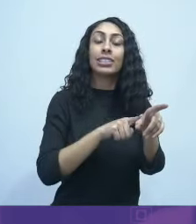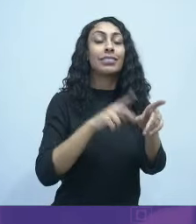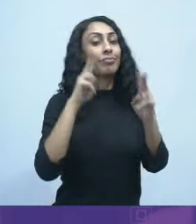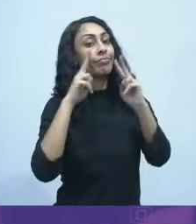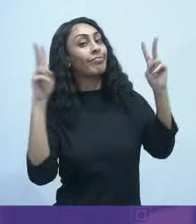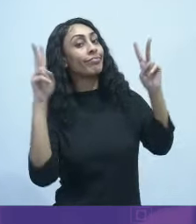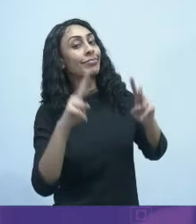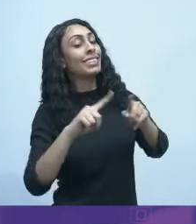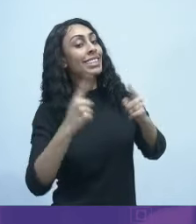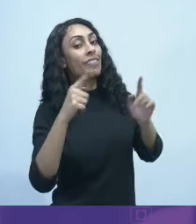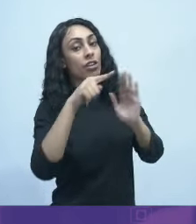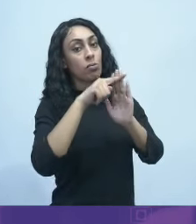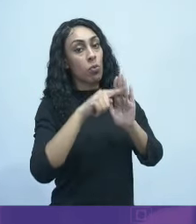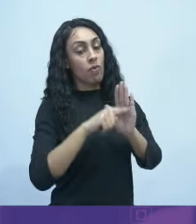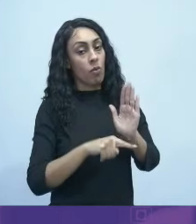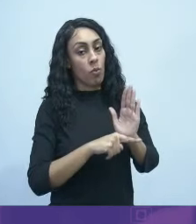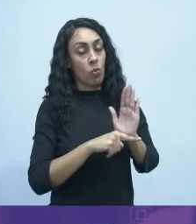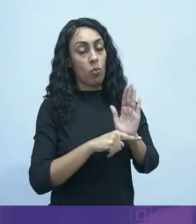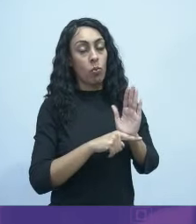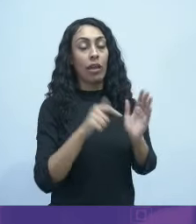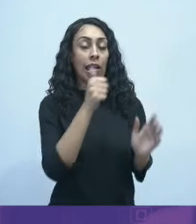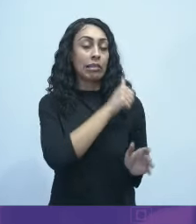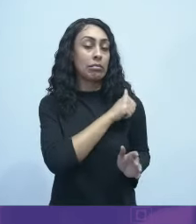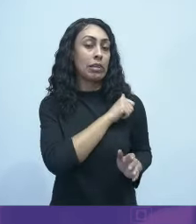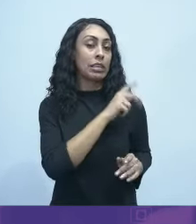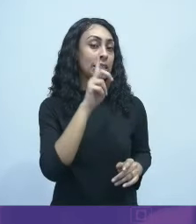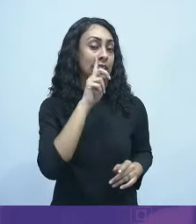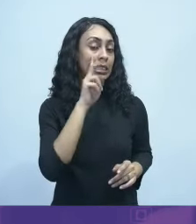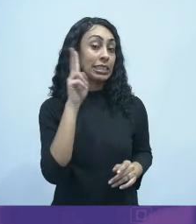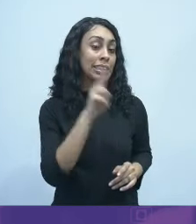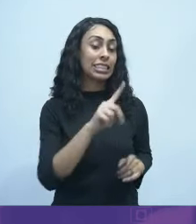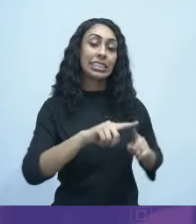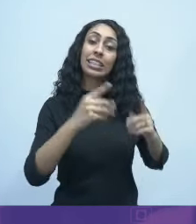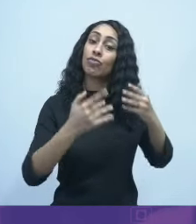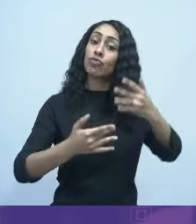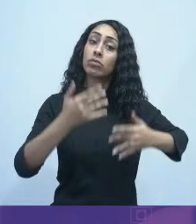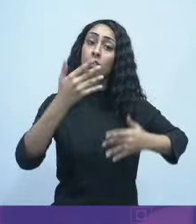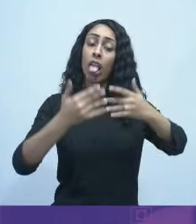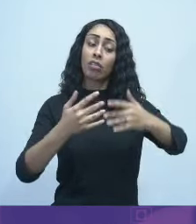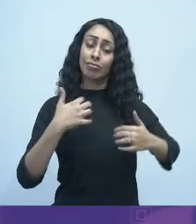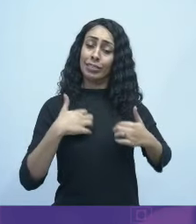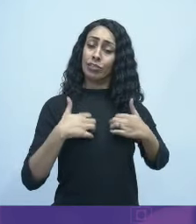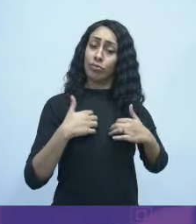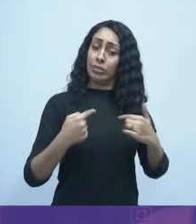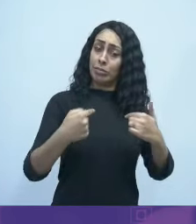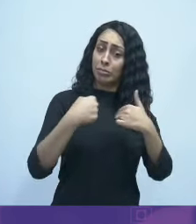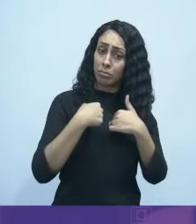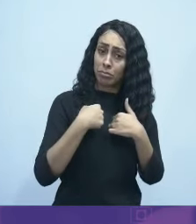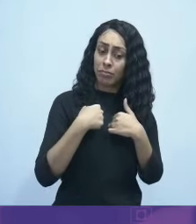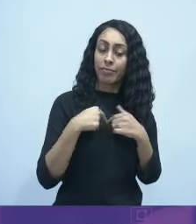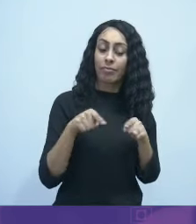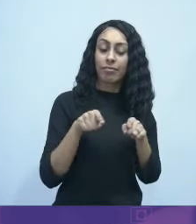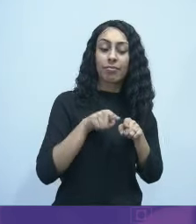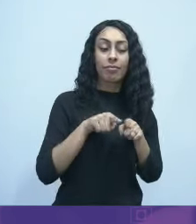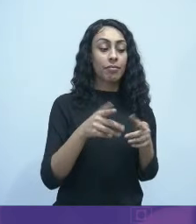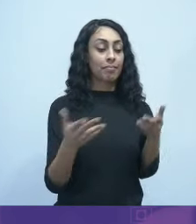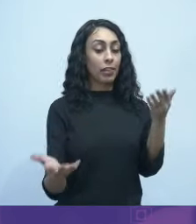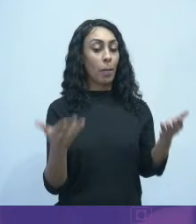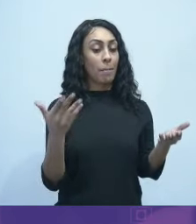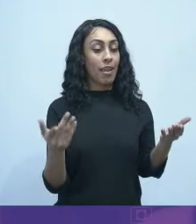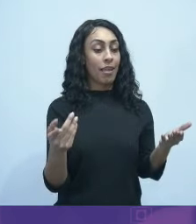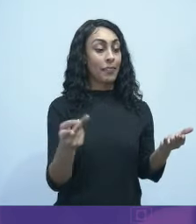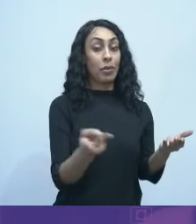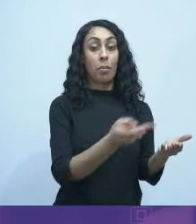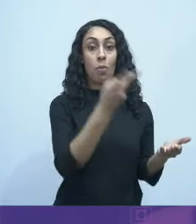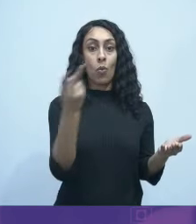of portfolio and we would expect to see a different result. But what interests me is to see what's happening on a like-for-like basis. So I'm hoping